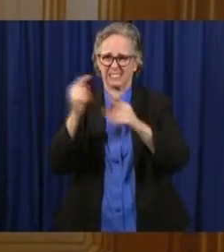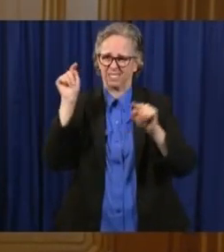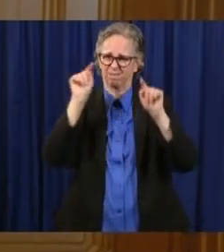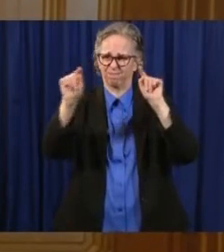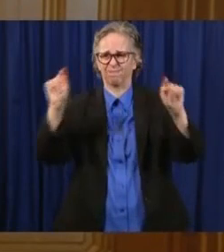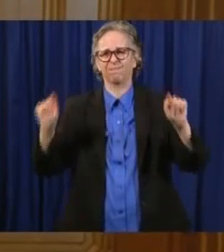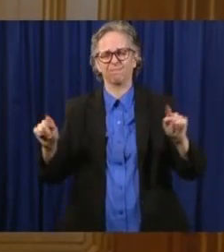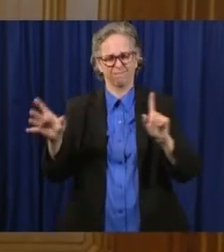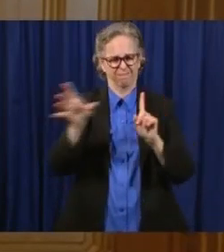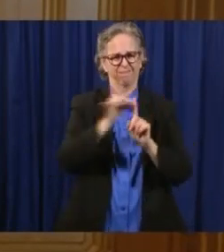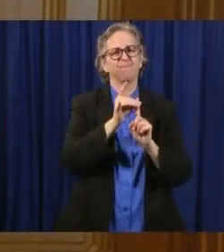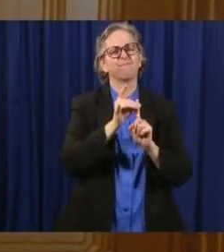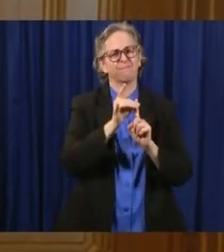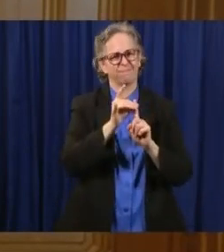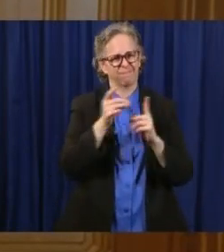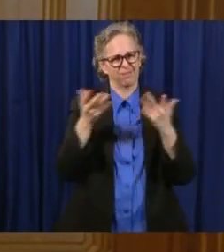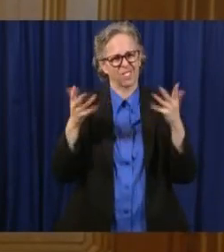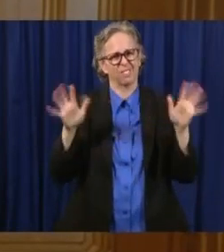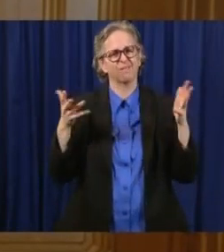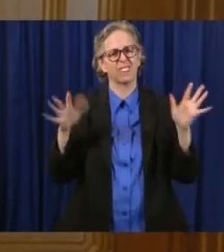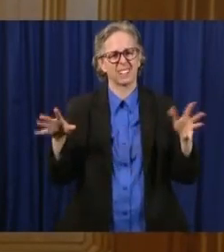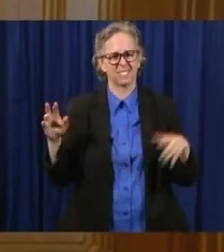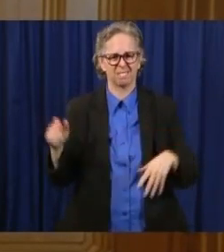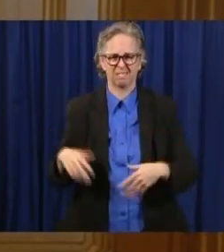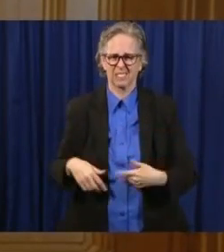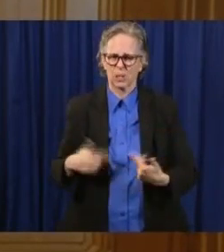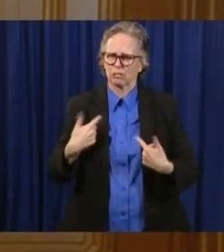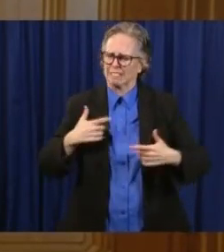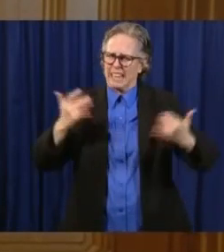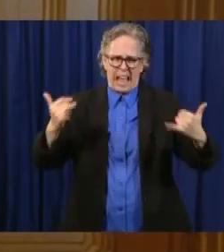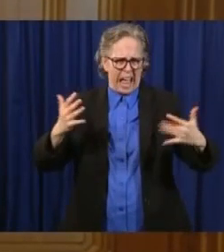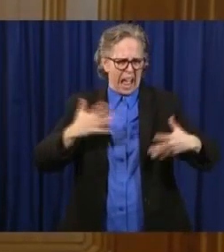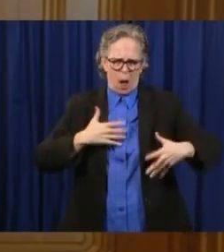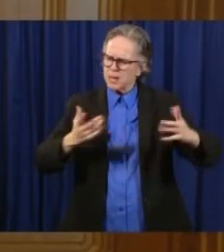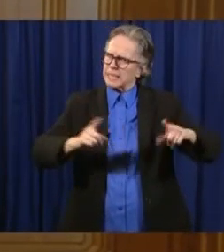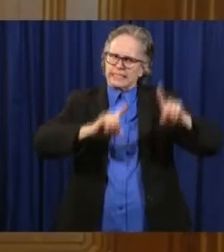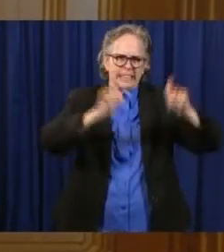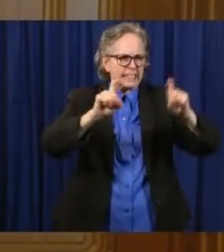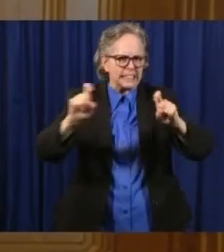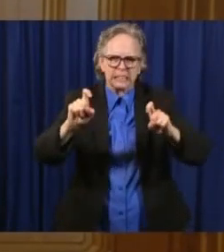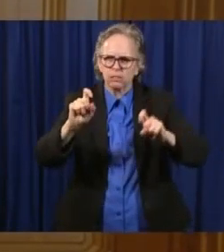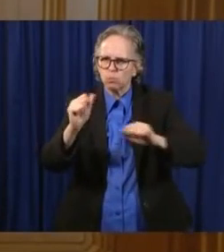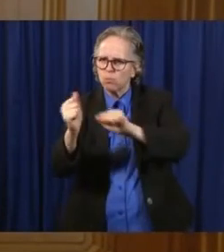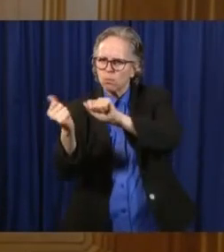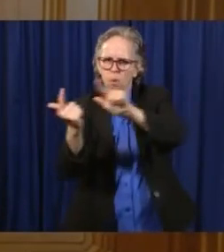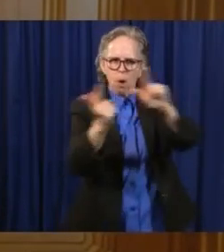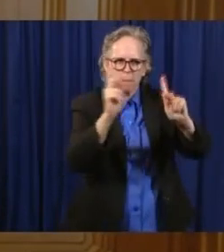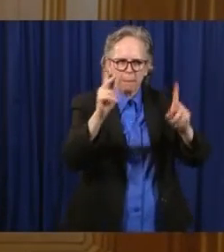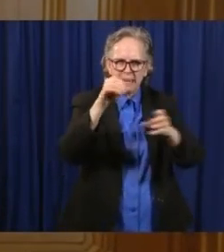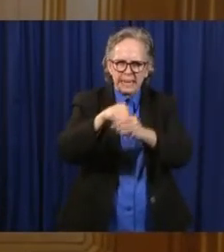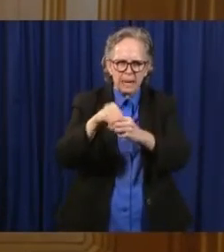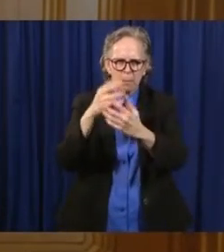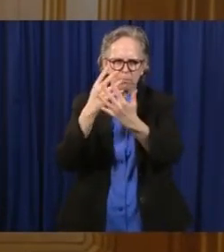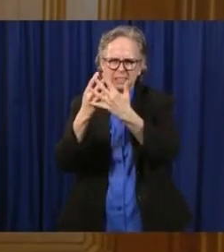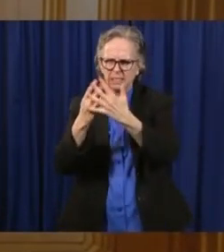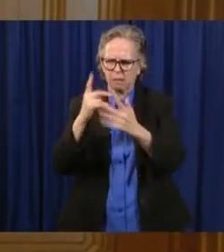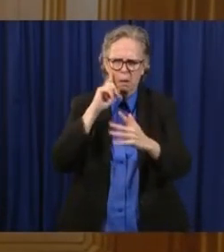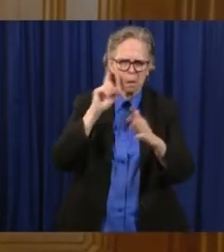We are very aggressively testing in the prisons, so when someone has symptoms, they are tested.